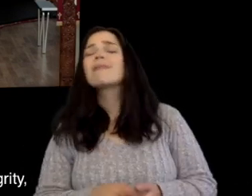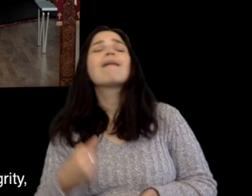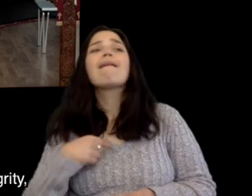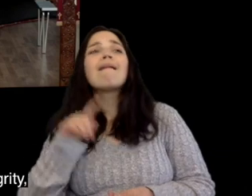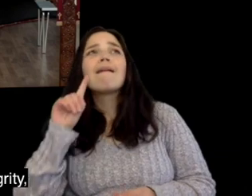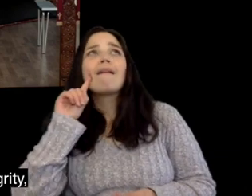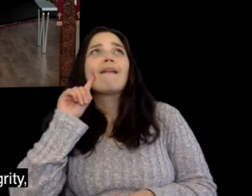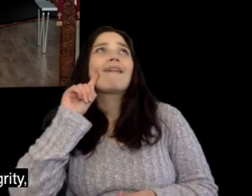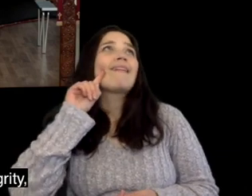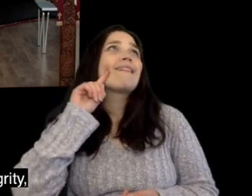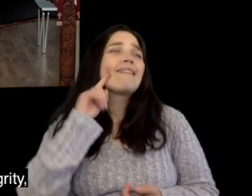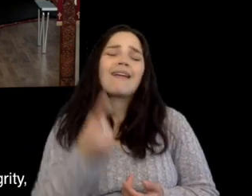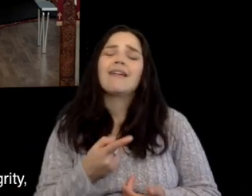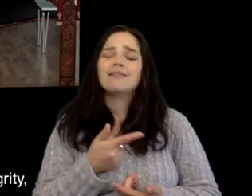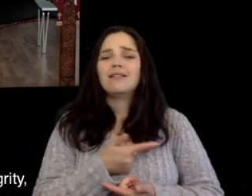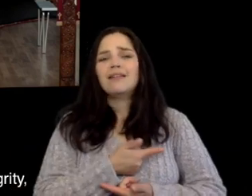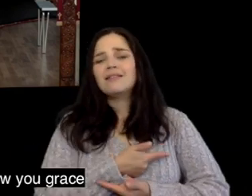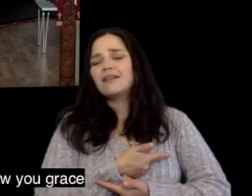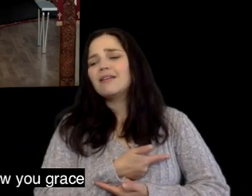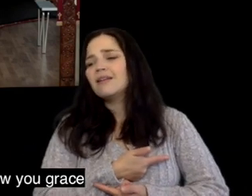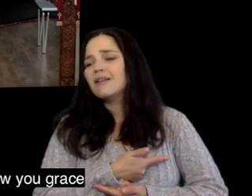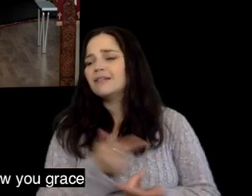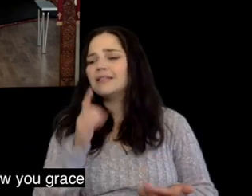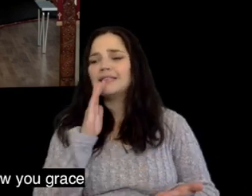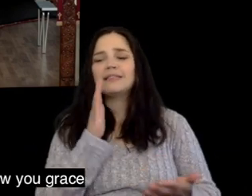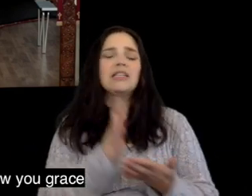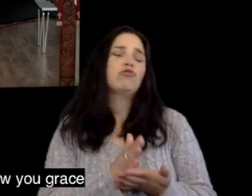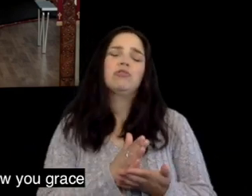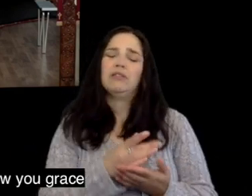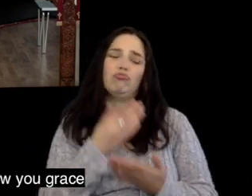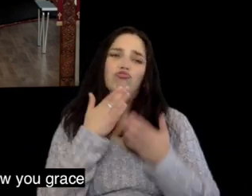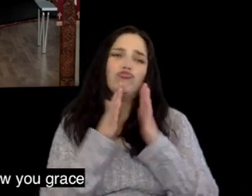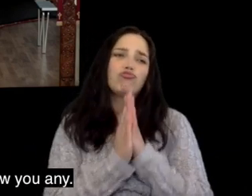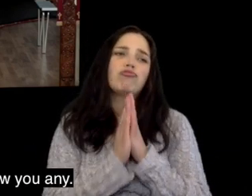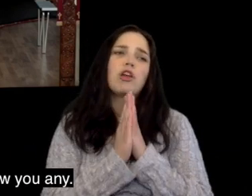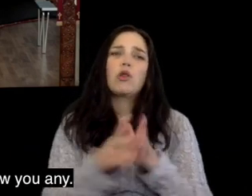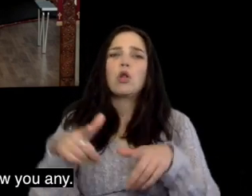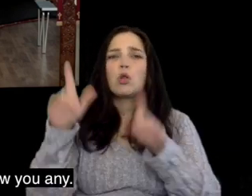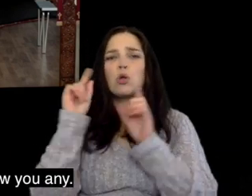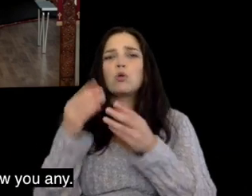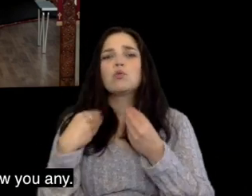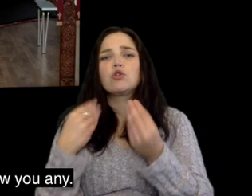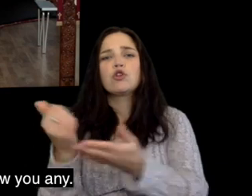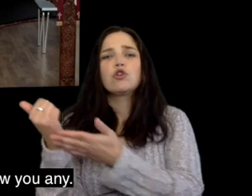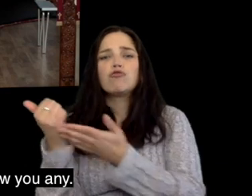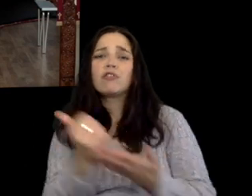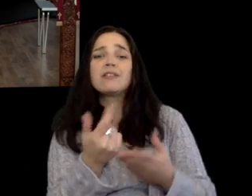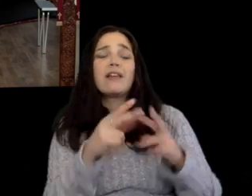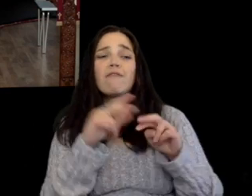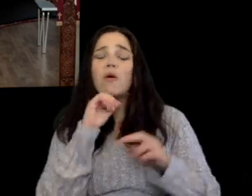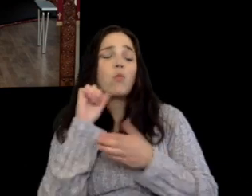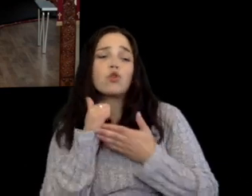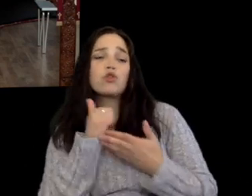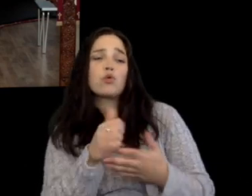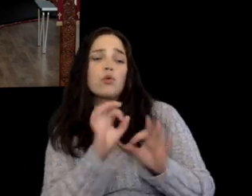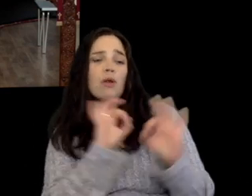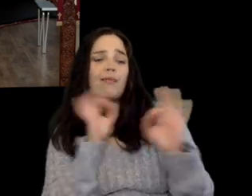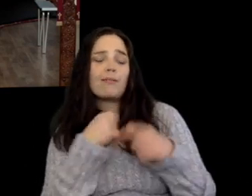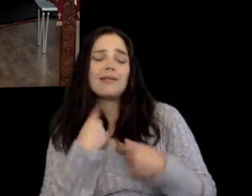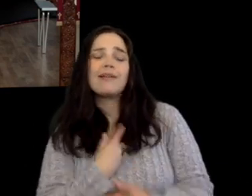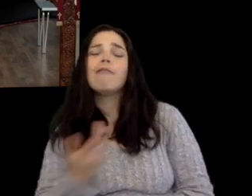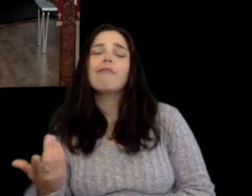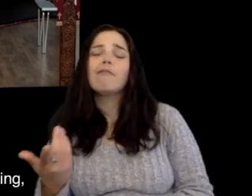I cannot, in any integrity, pray that the Lord would show you grace if I'm not going to show you